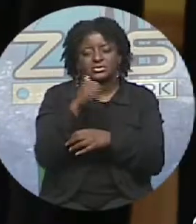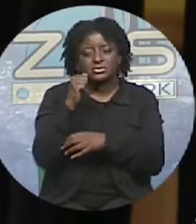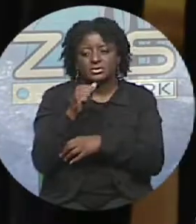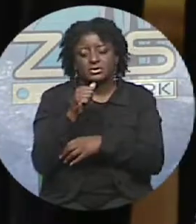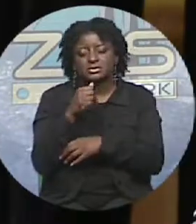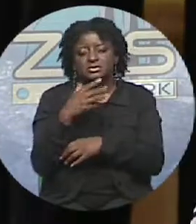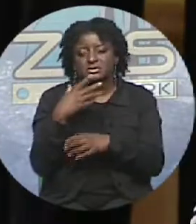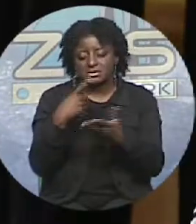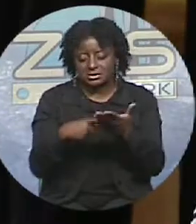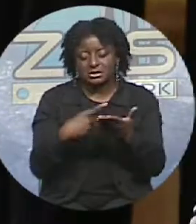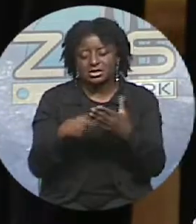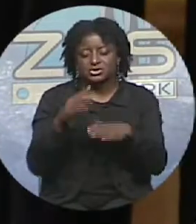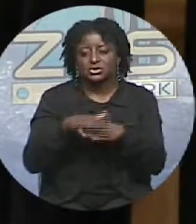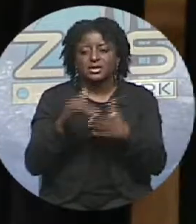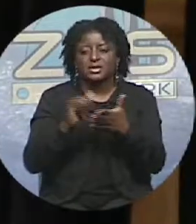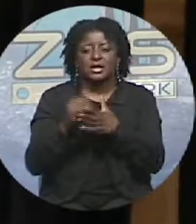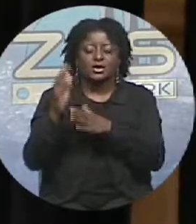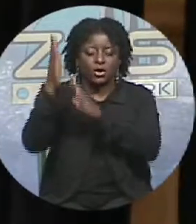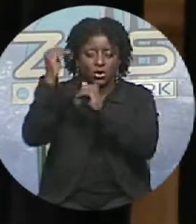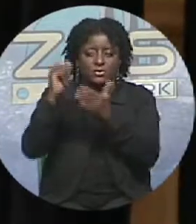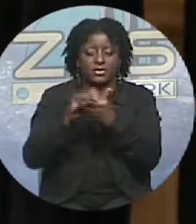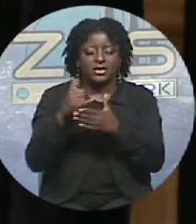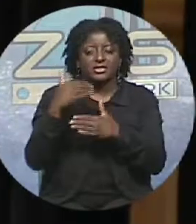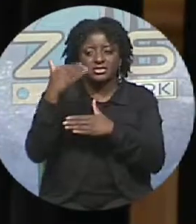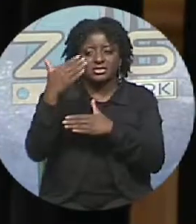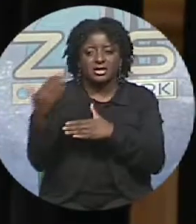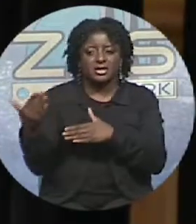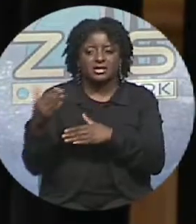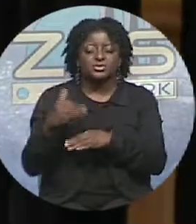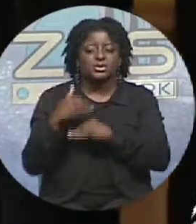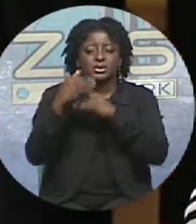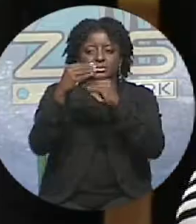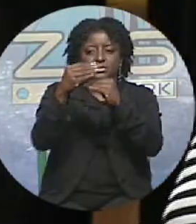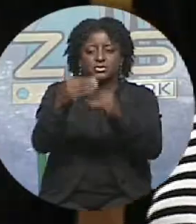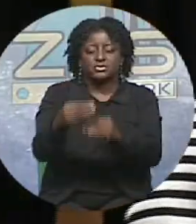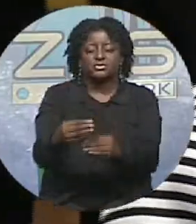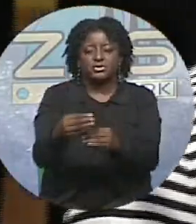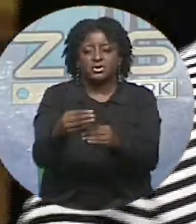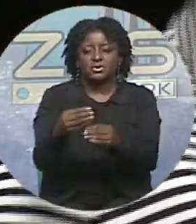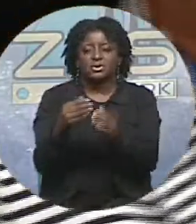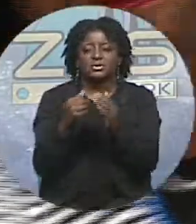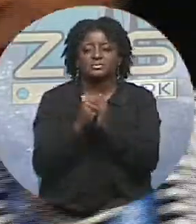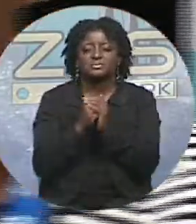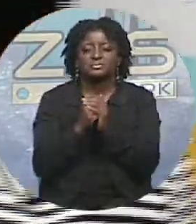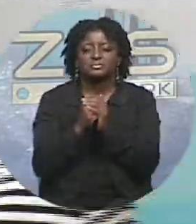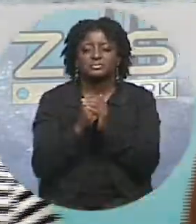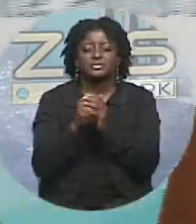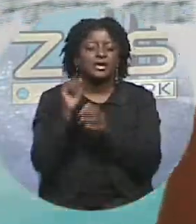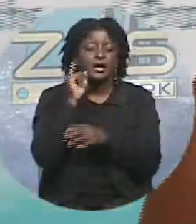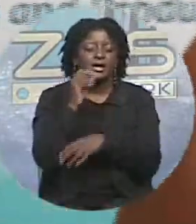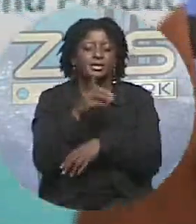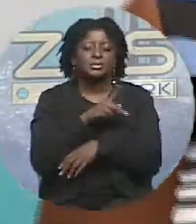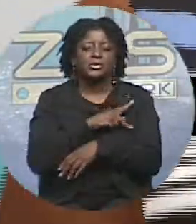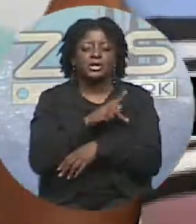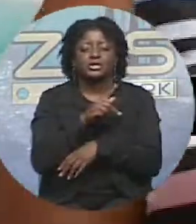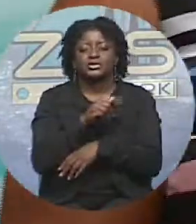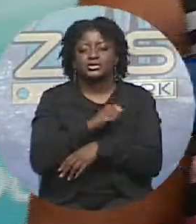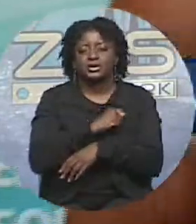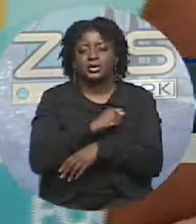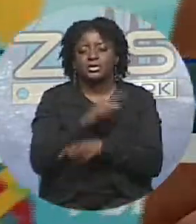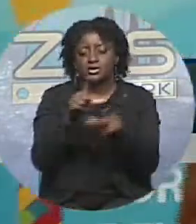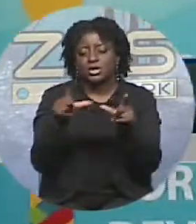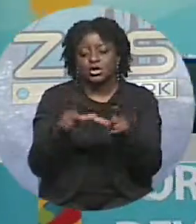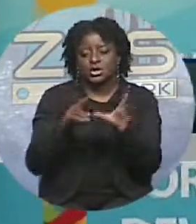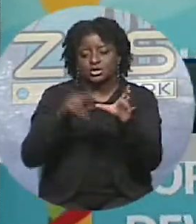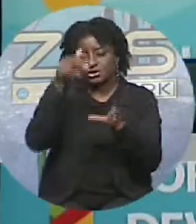So we're hoping that things will move forward as we go along. Thank you so much. That was Ida Poitier-Turnquest. She's the local chairman of the